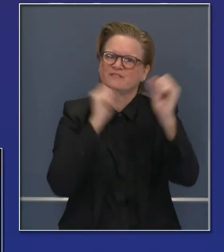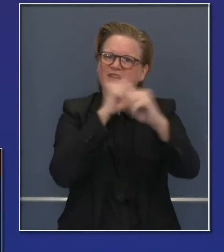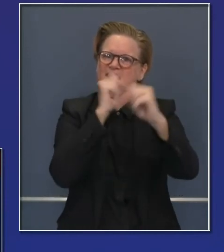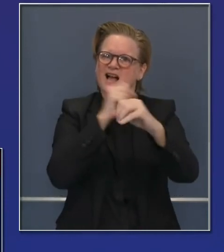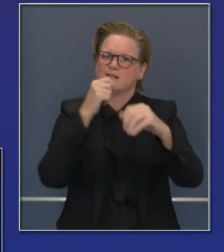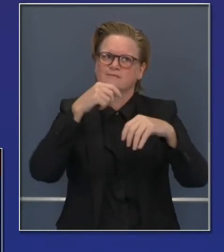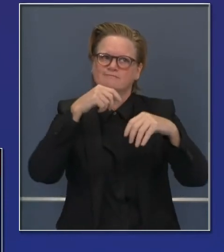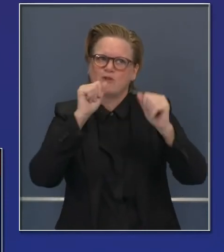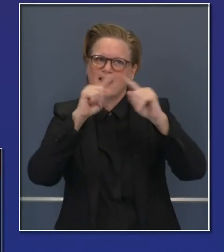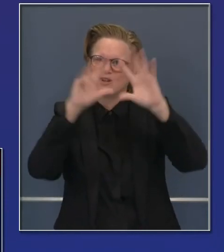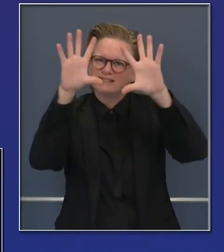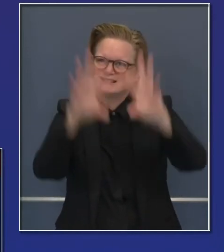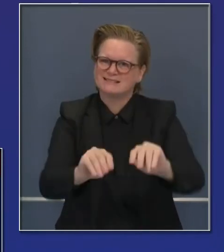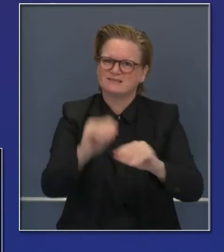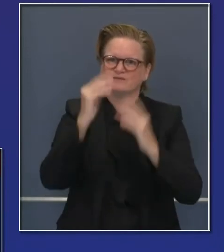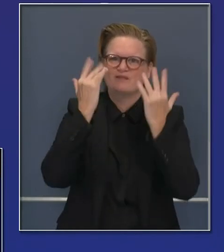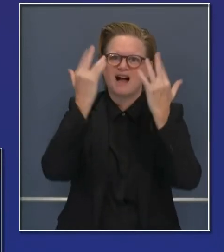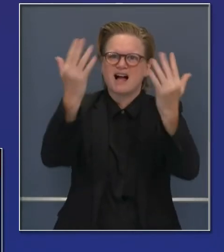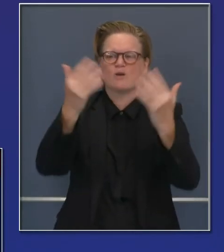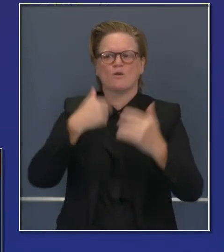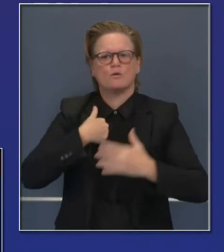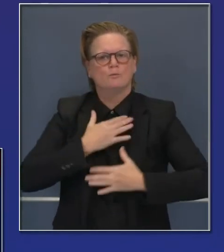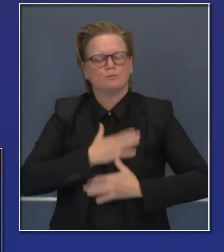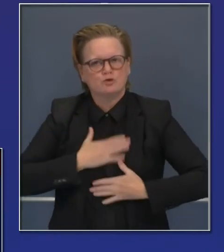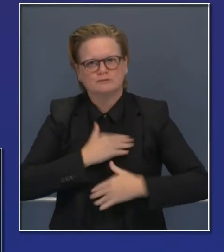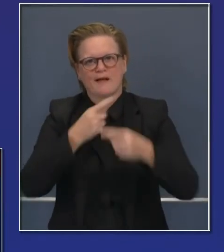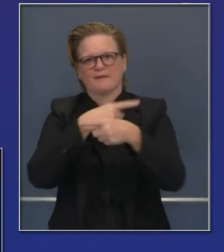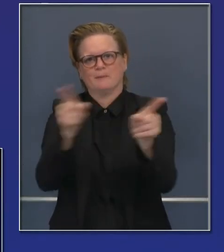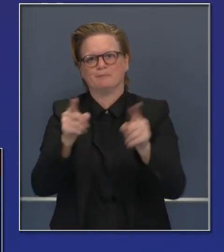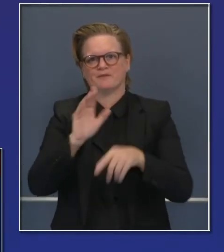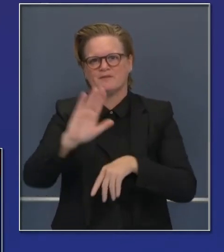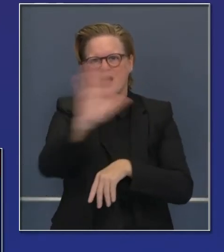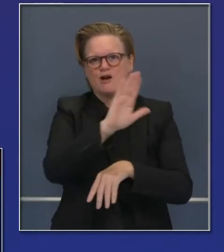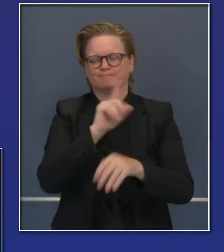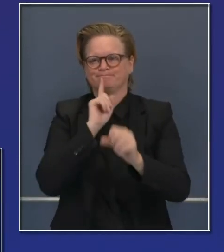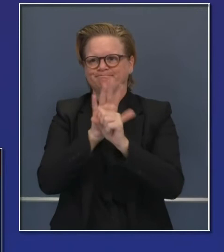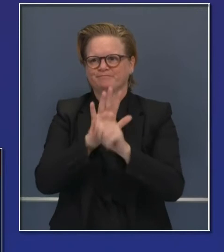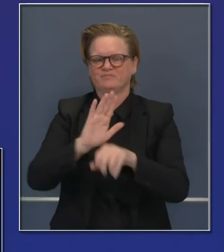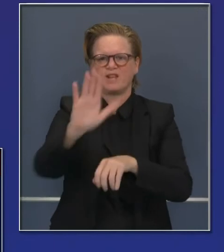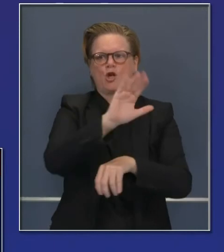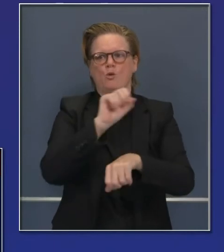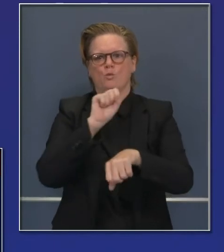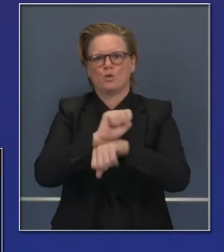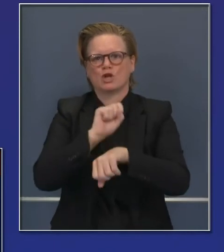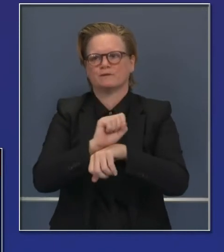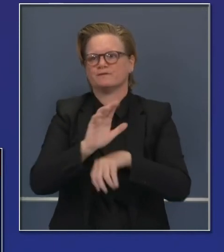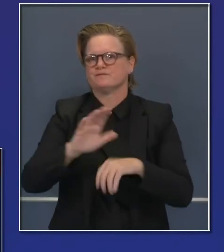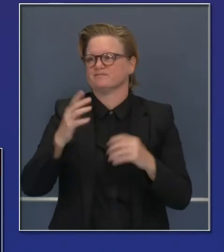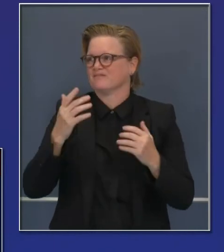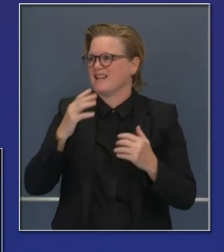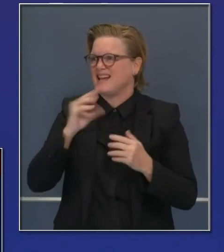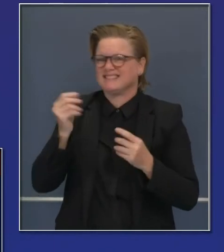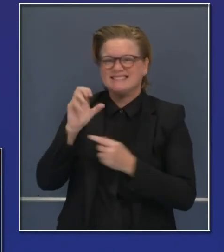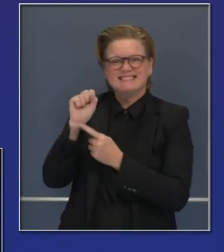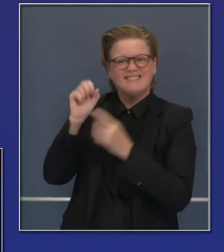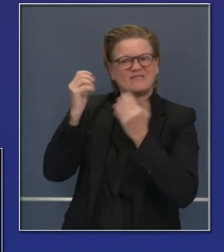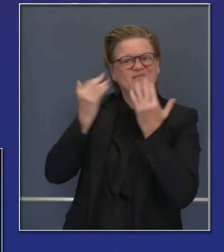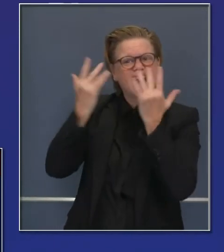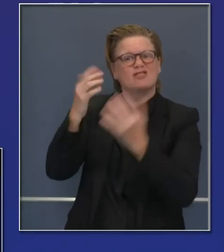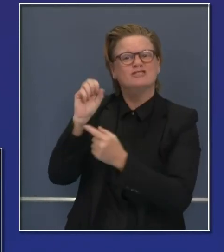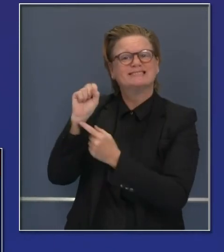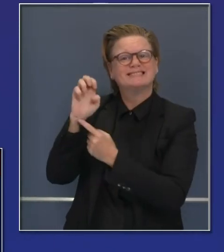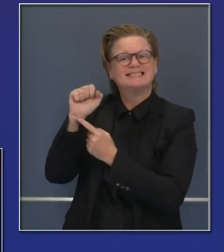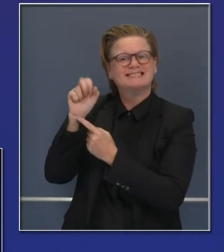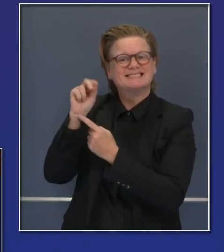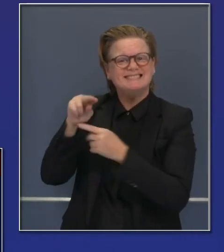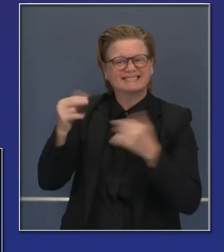heroic work this wildfire season and all we're demanding of you during the holiday season. I know how difficult it is for you